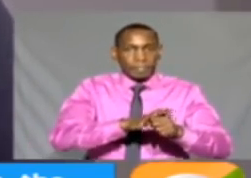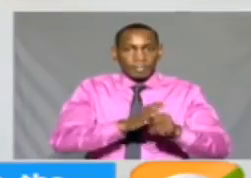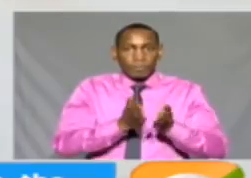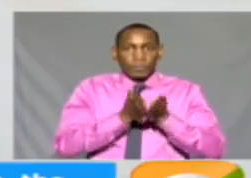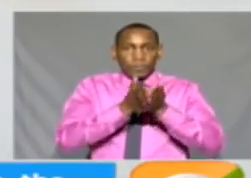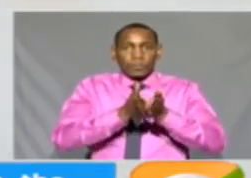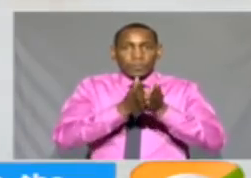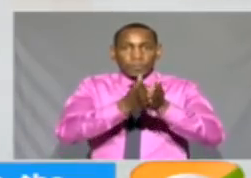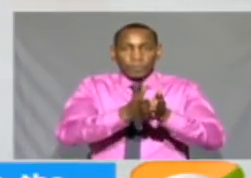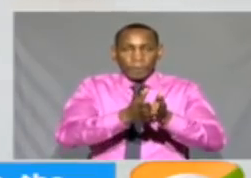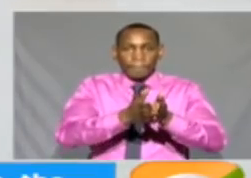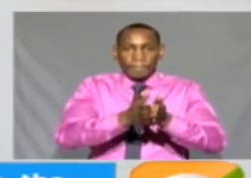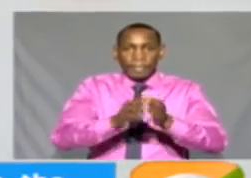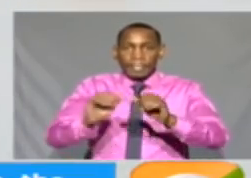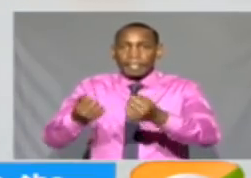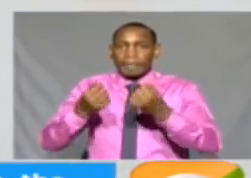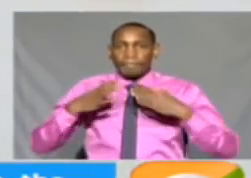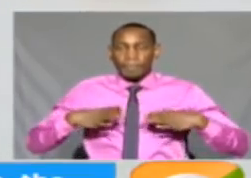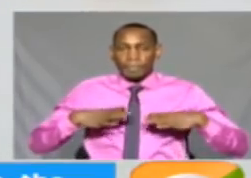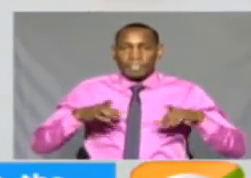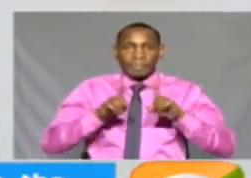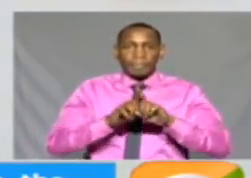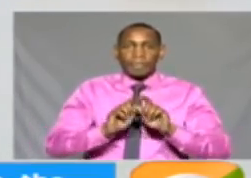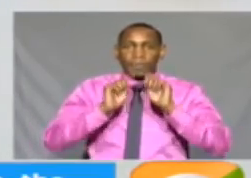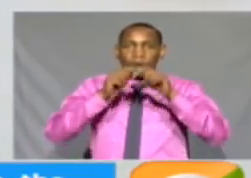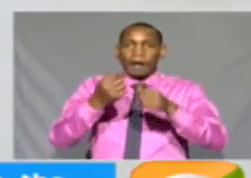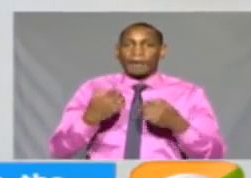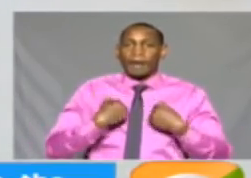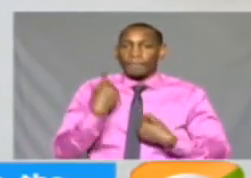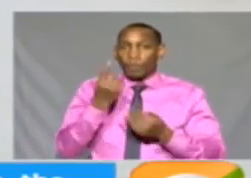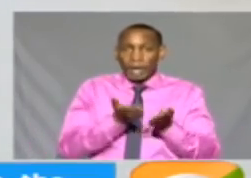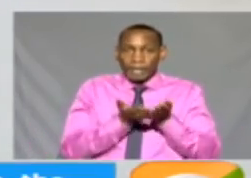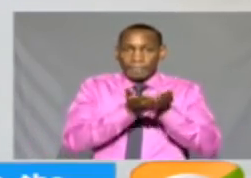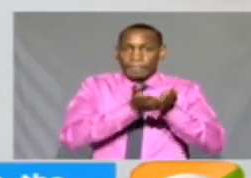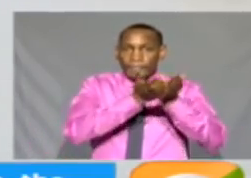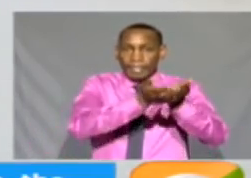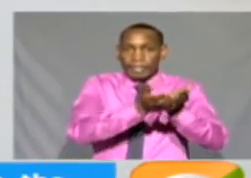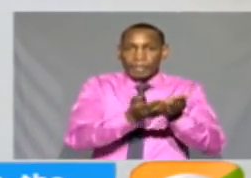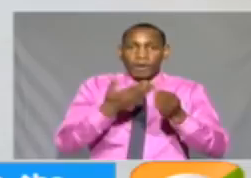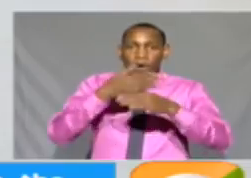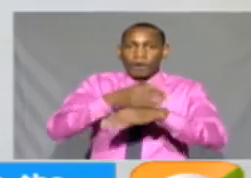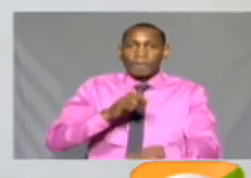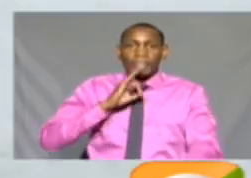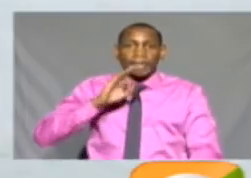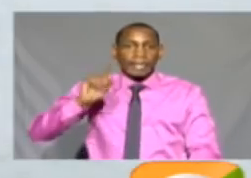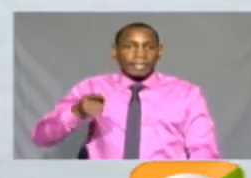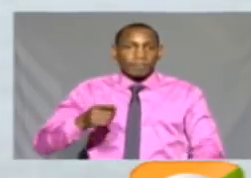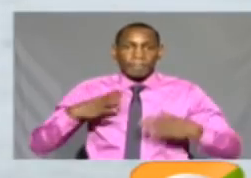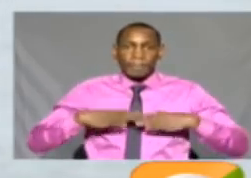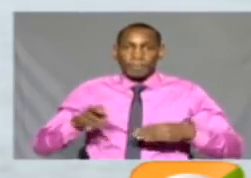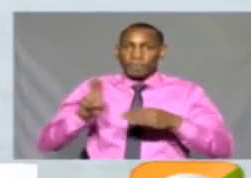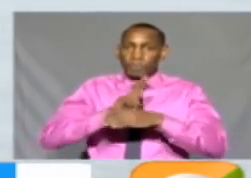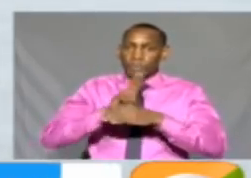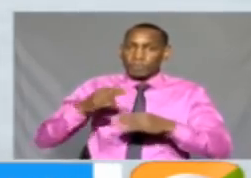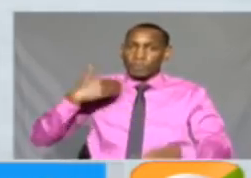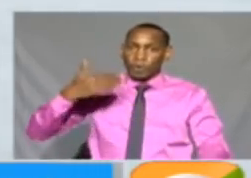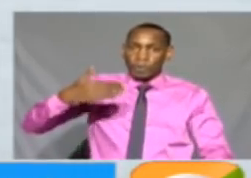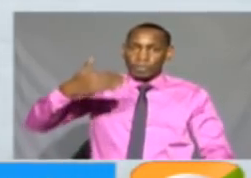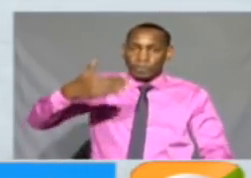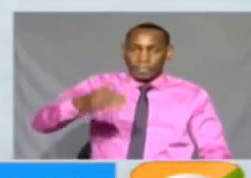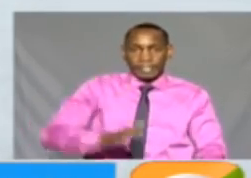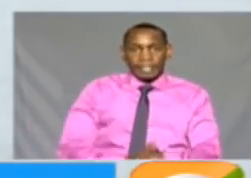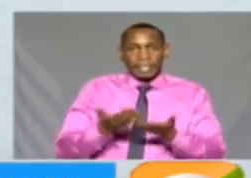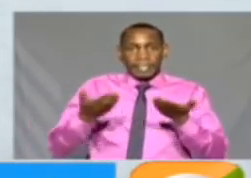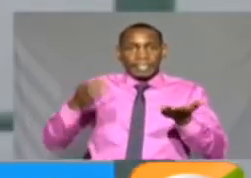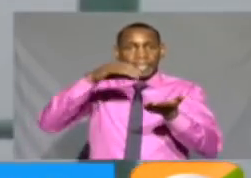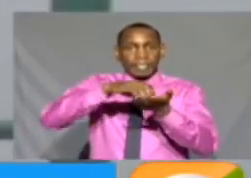Njiani, you have to try and rescue people. The number of times you go there and there's only one ferry, and you've said over 300,000 people use it every single day. It has reached a point